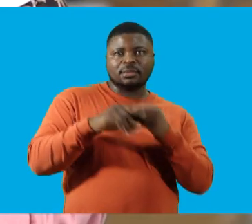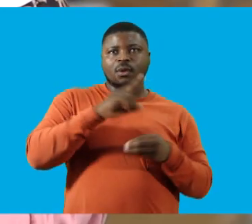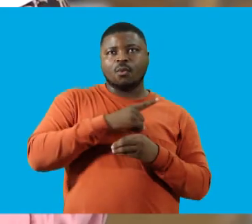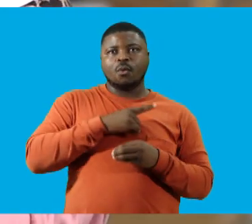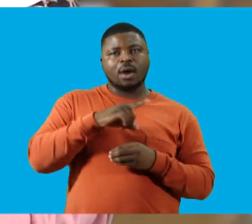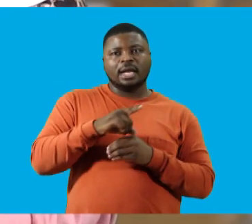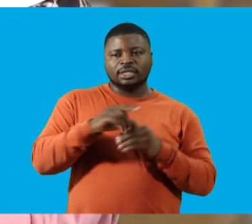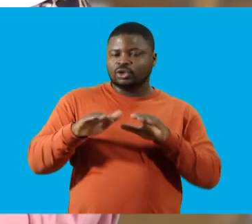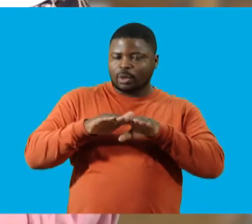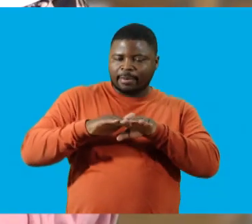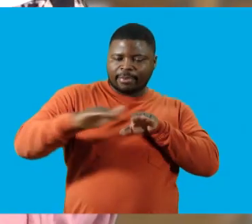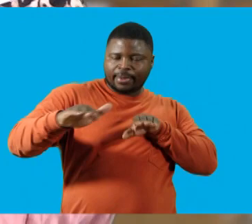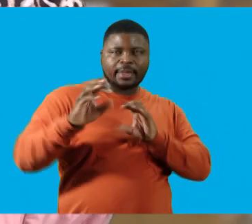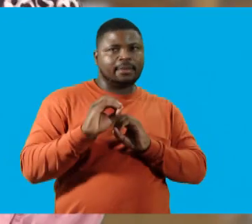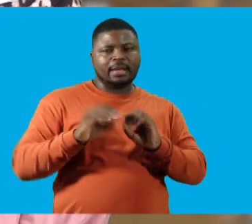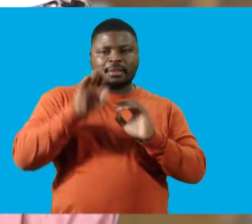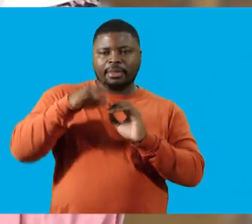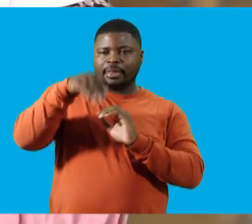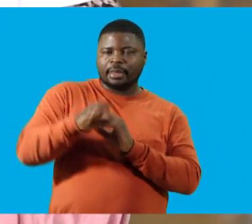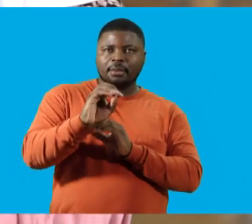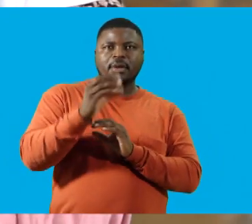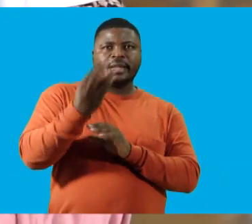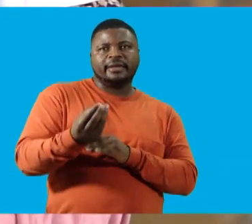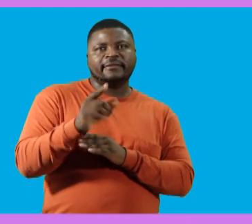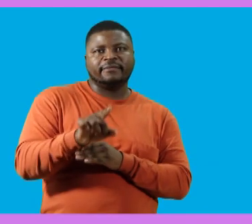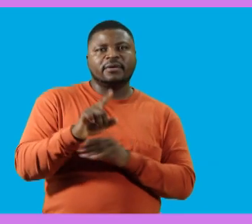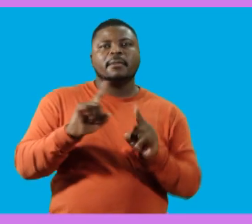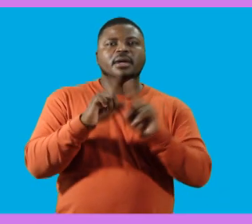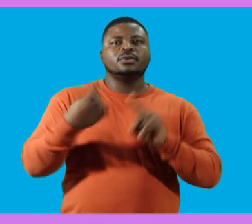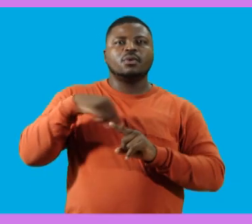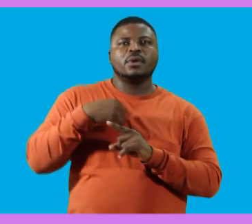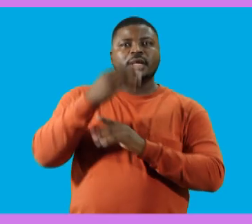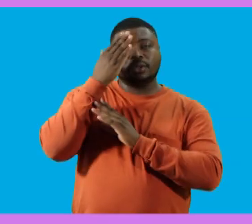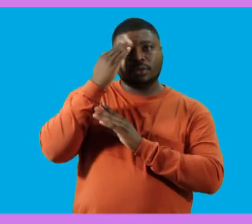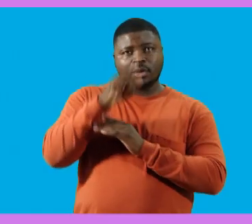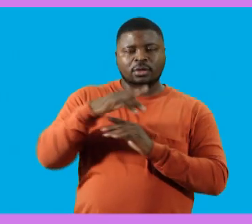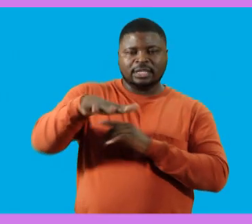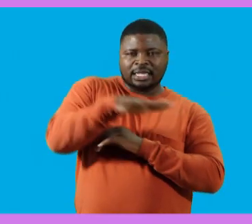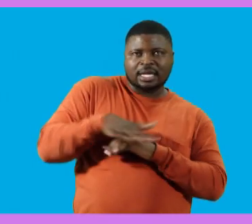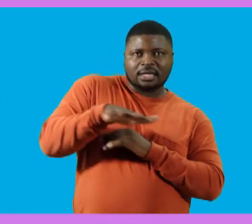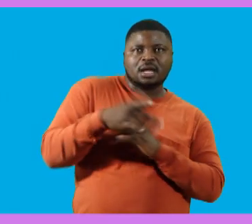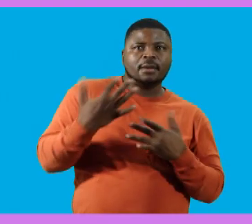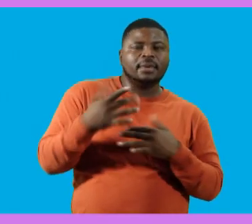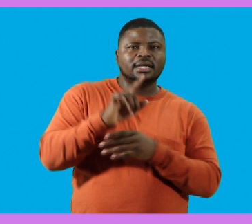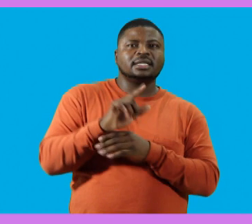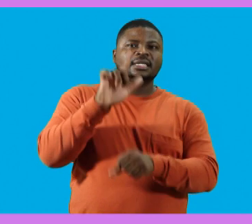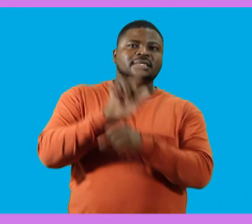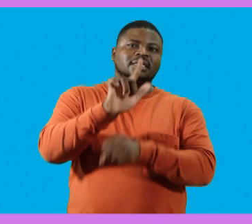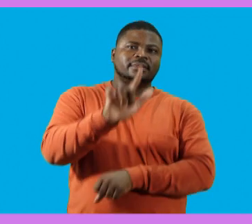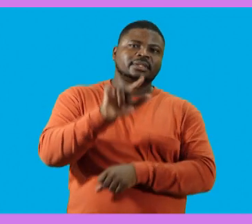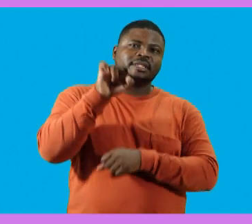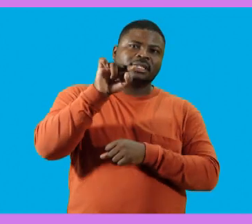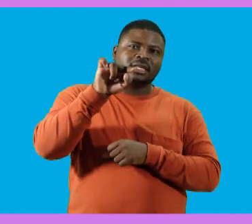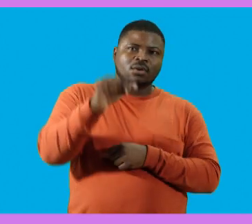because it's uneven. So now we know the surface area is